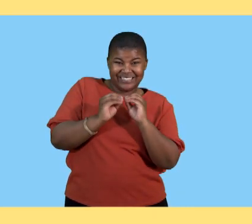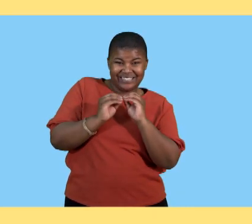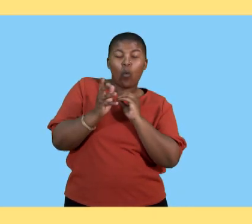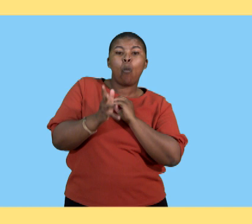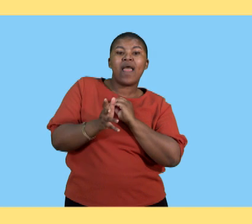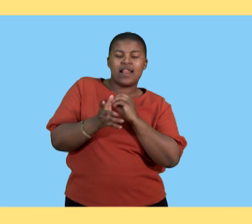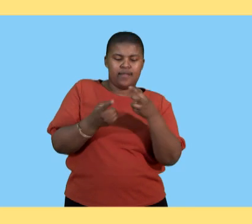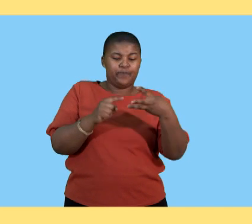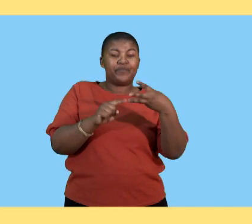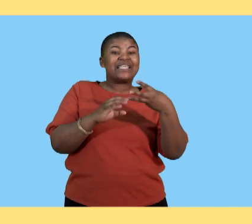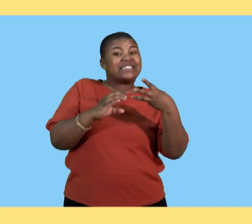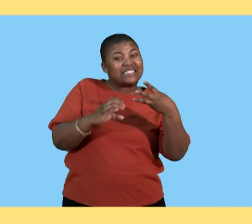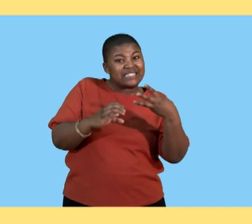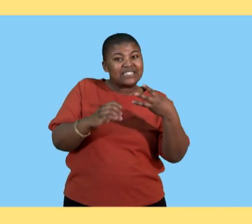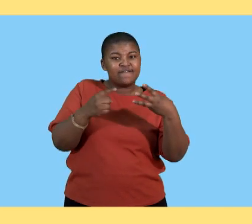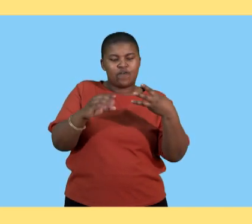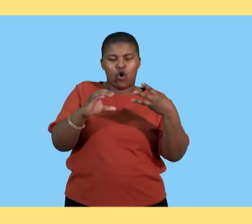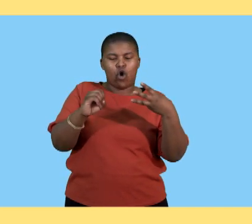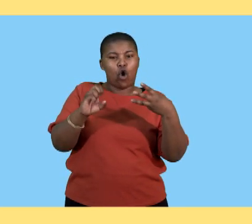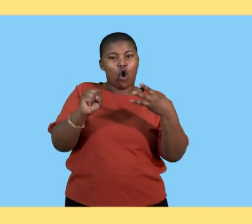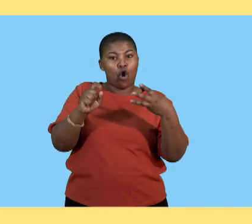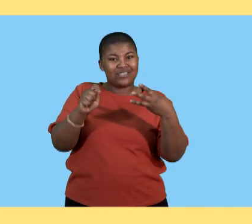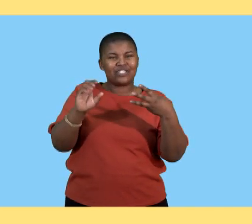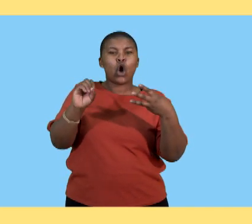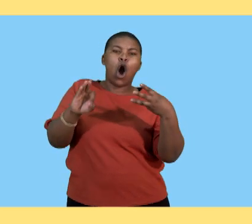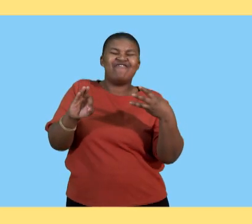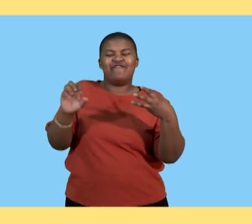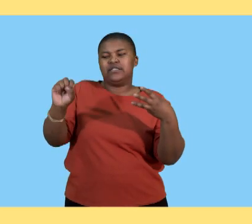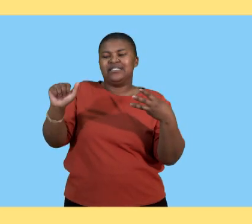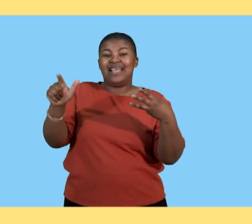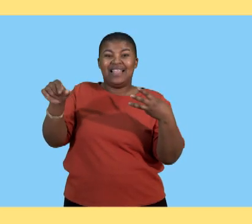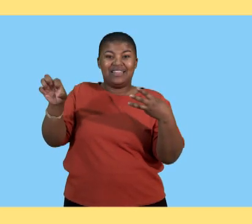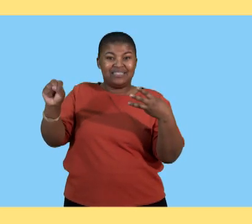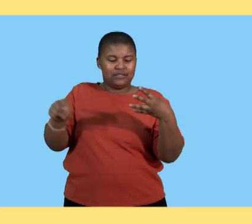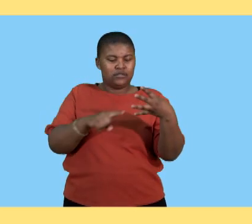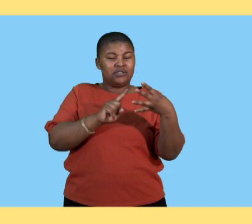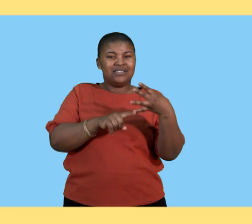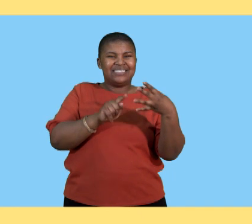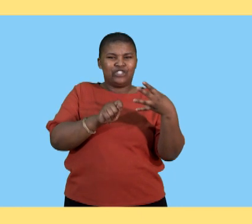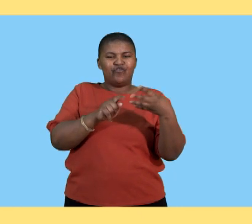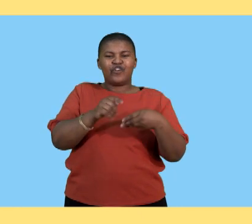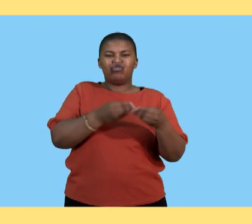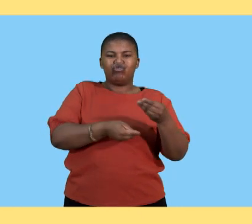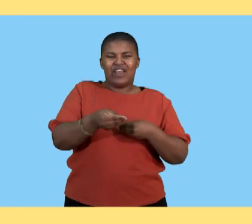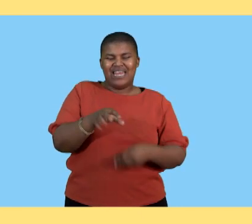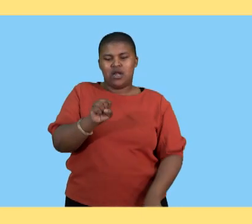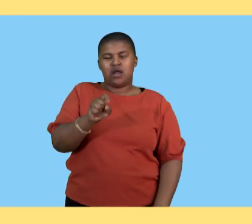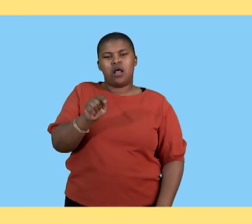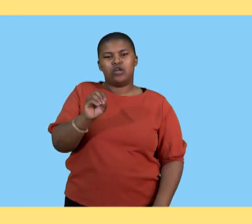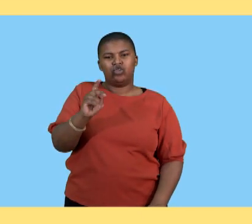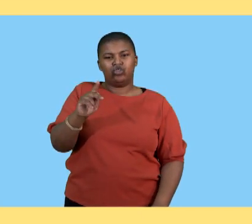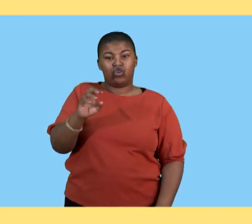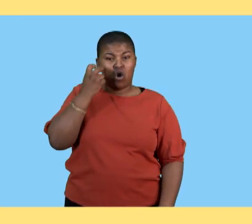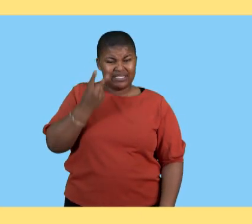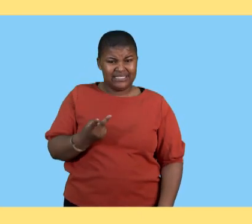our sales. The C stands for your cost of sales, and the T is for the trading